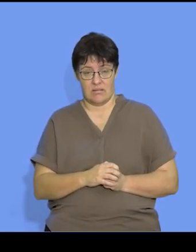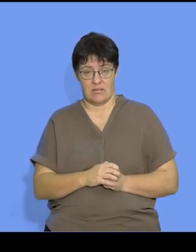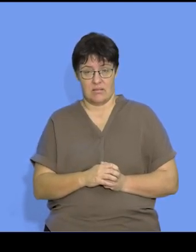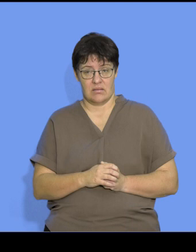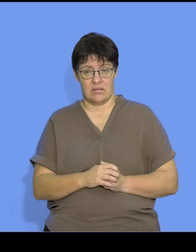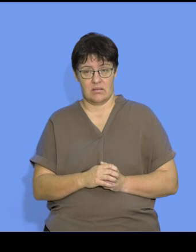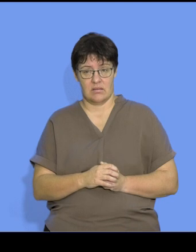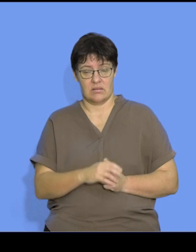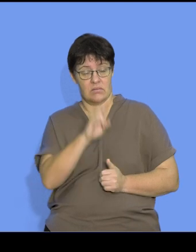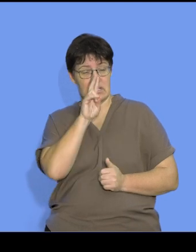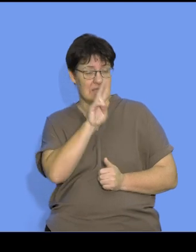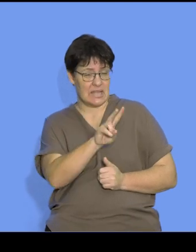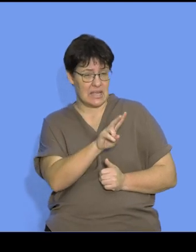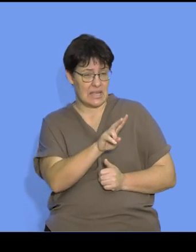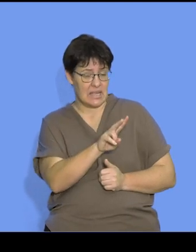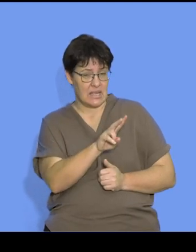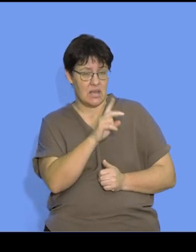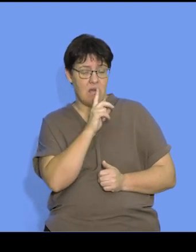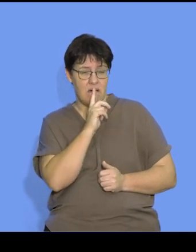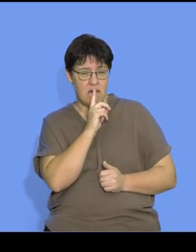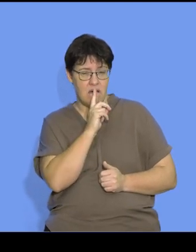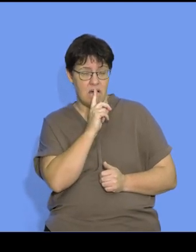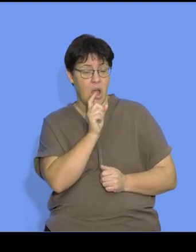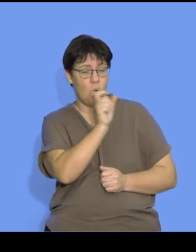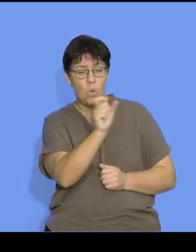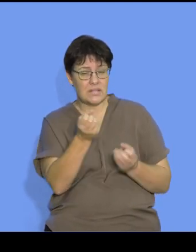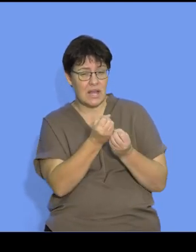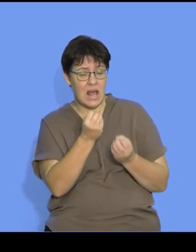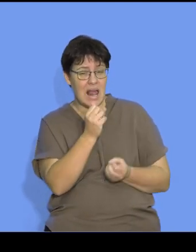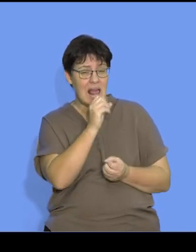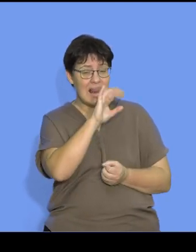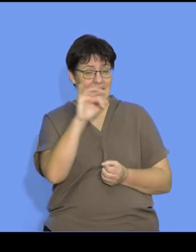we can see that it is a 5-letter word.